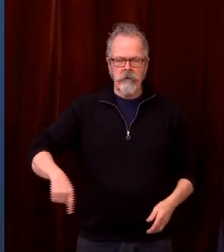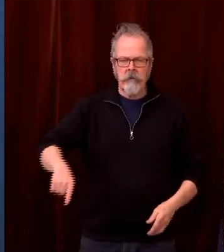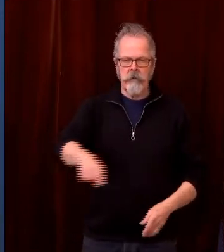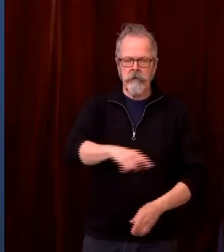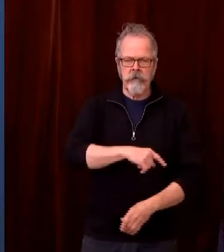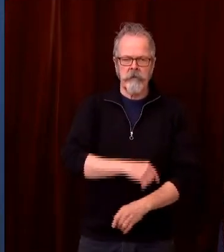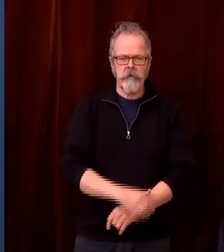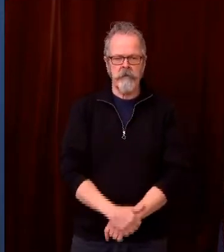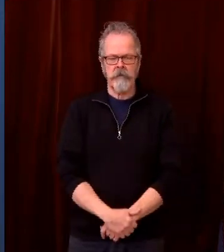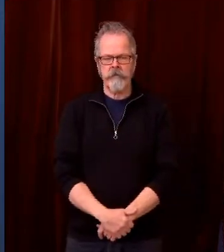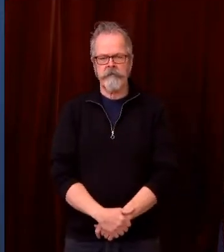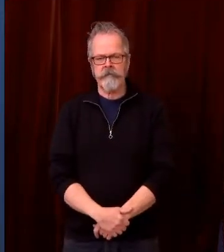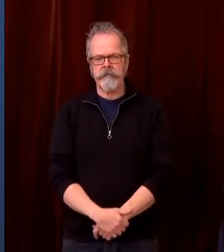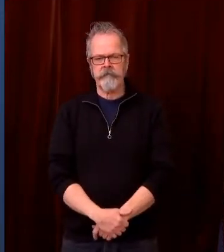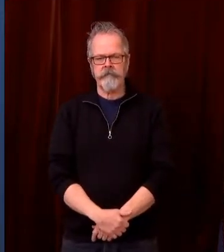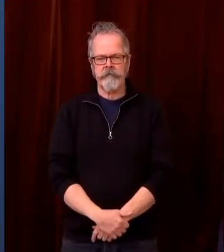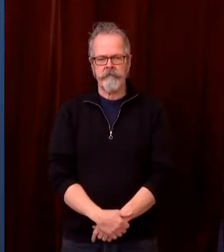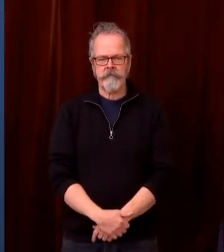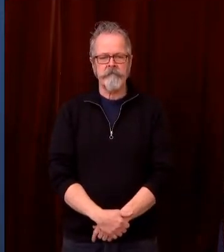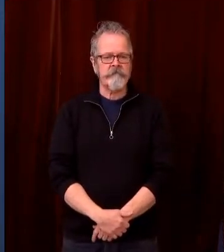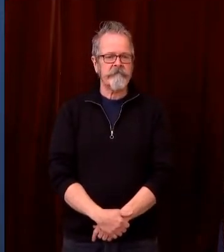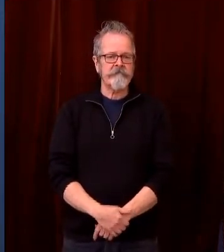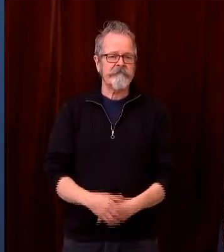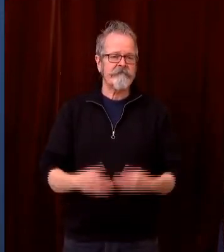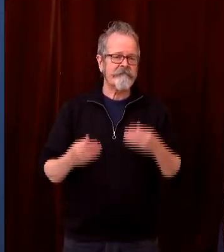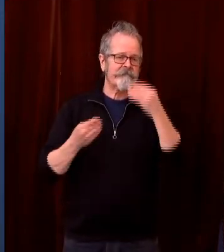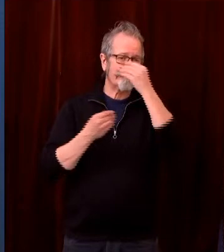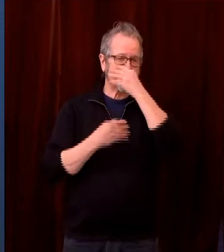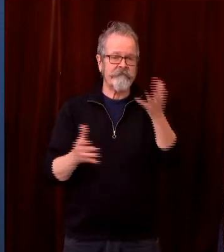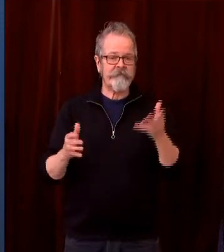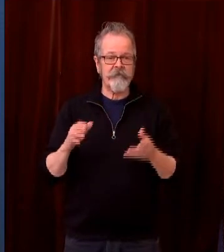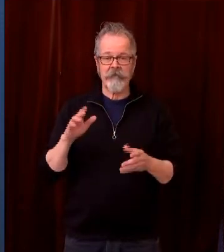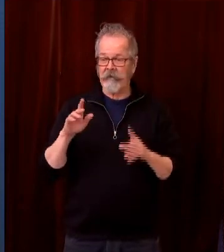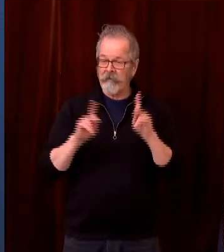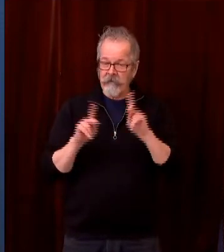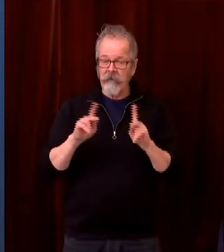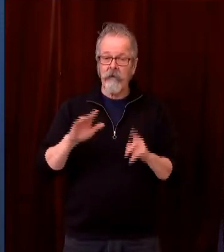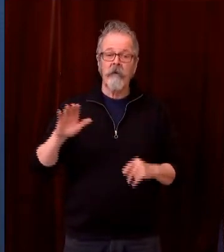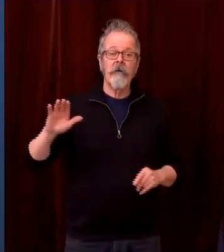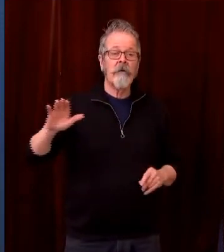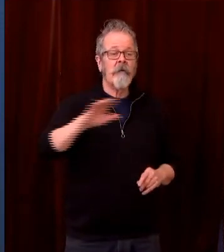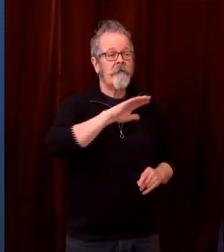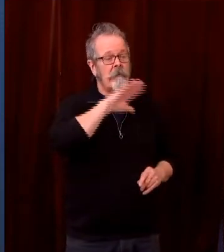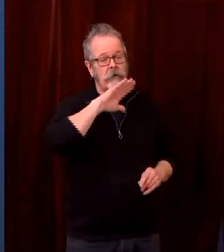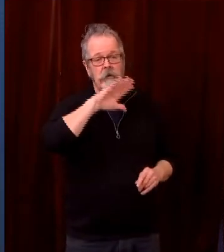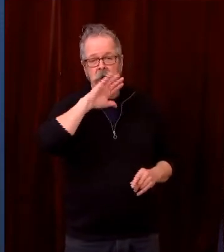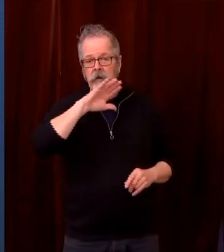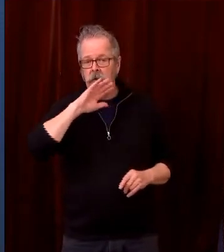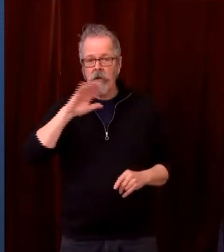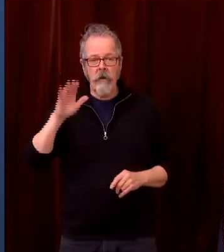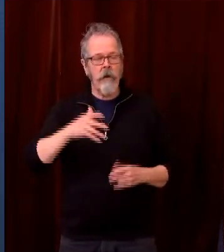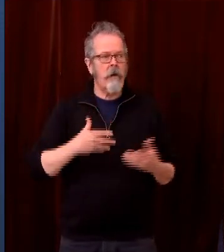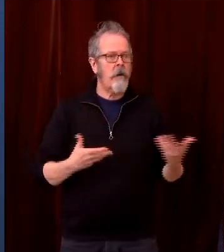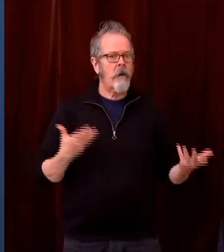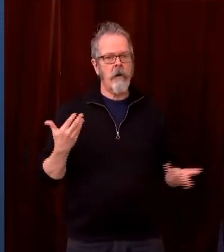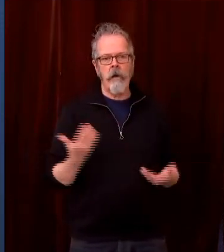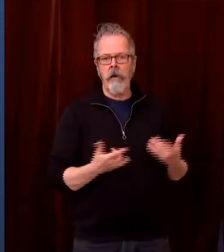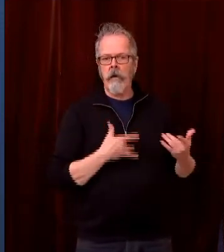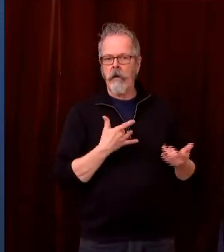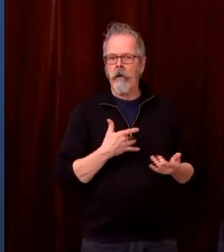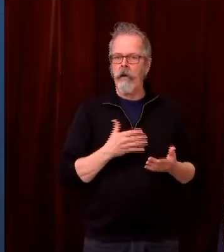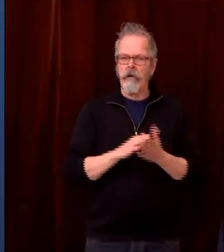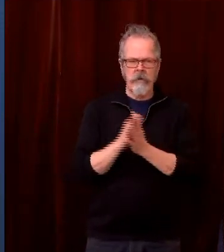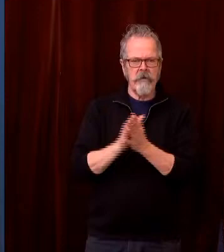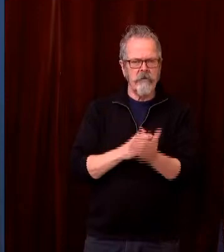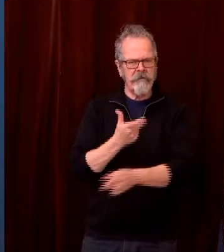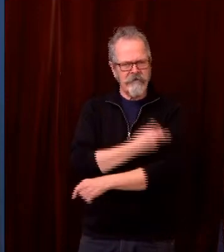this vaccine right away is certainly understandable, but we have our ability to protect ourselves